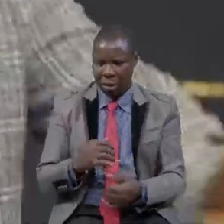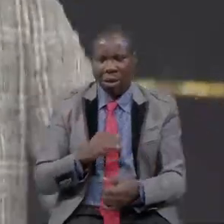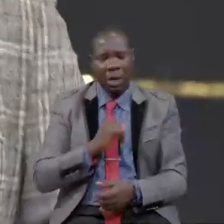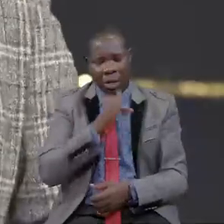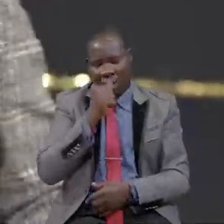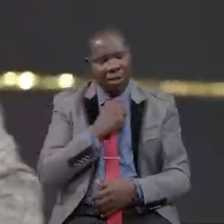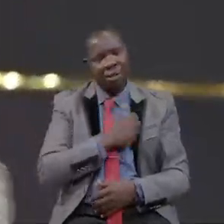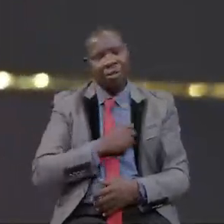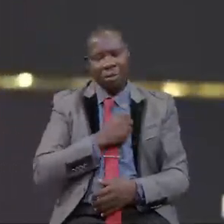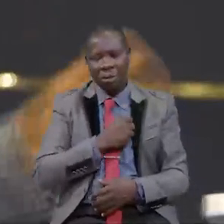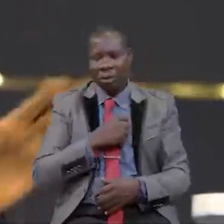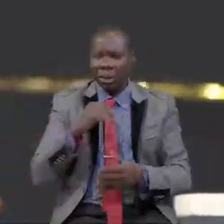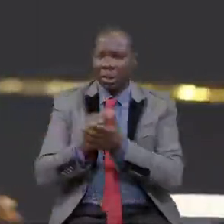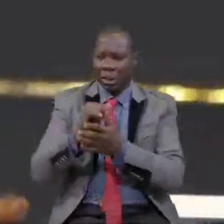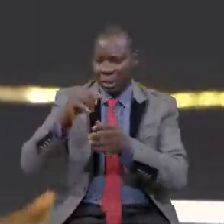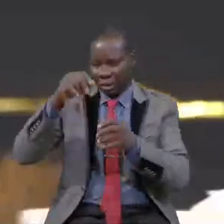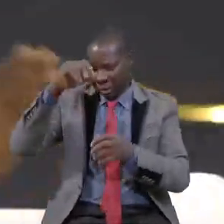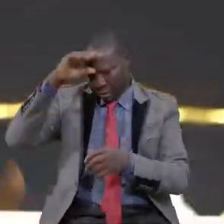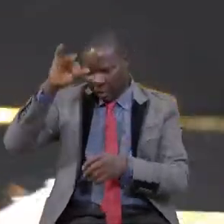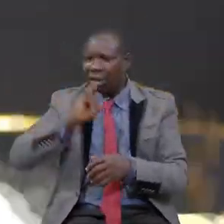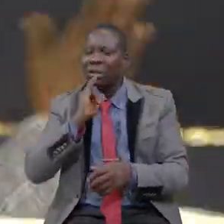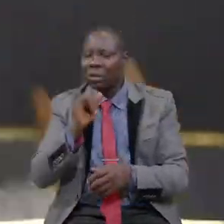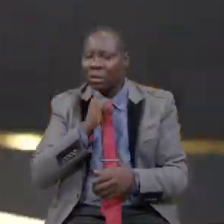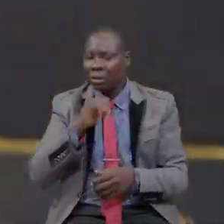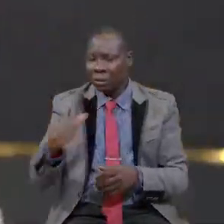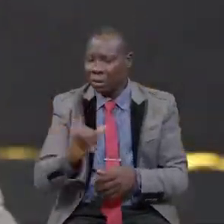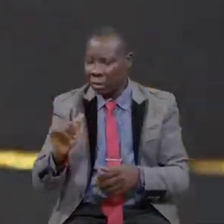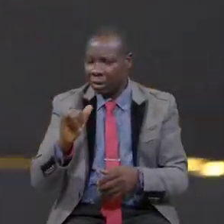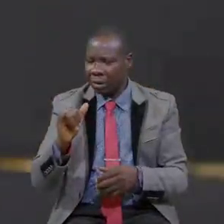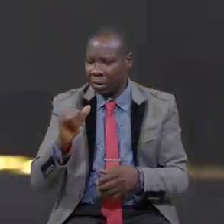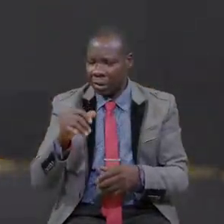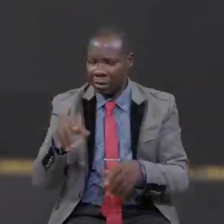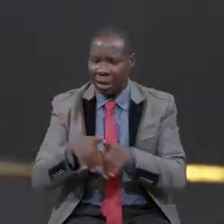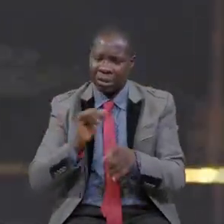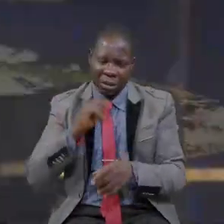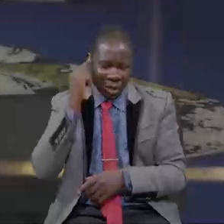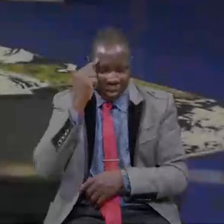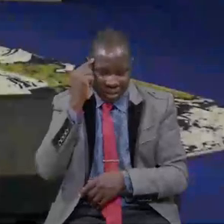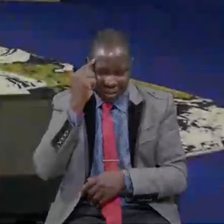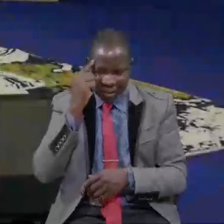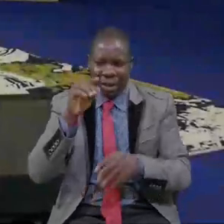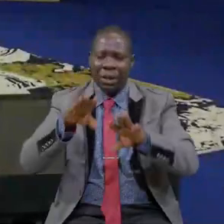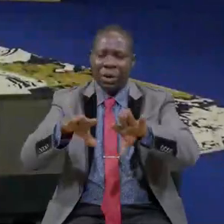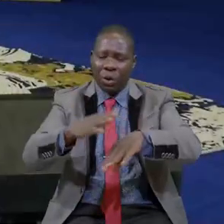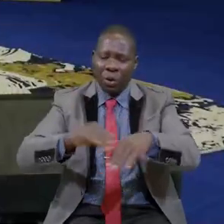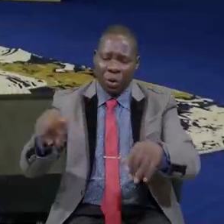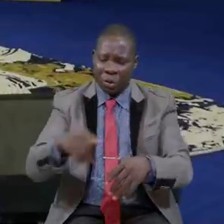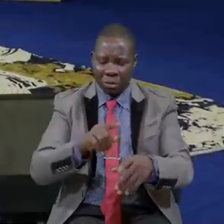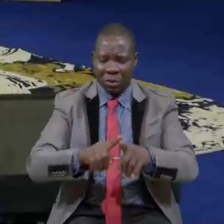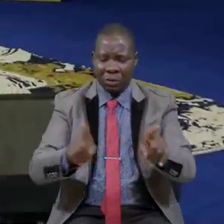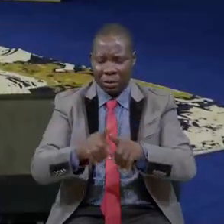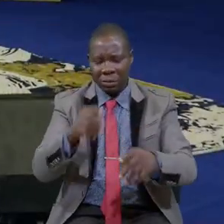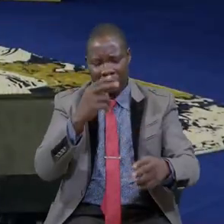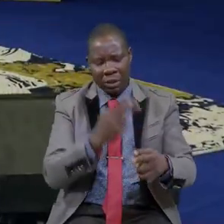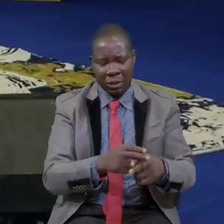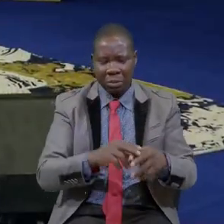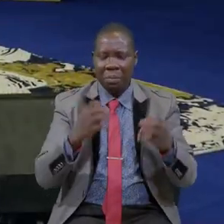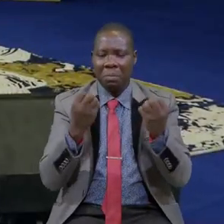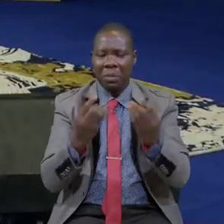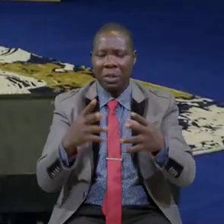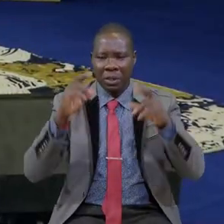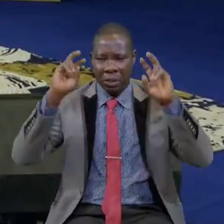call him any name give him any of his title in the church you cannot vouch for